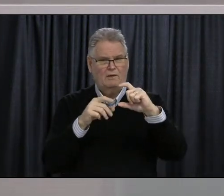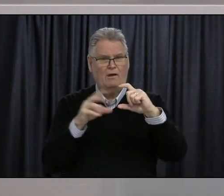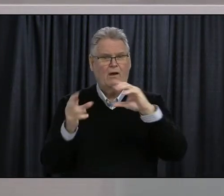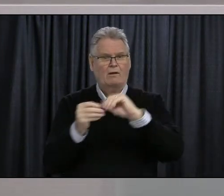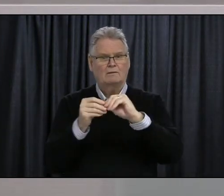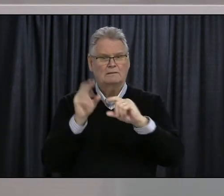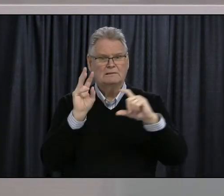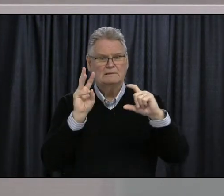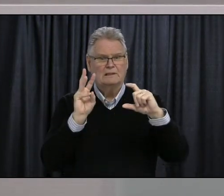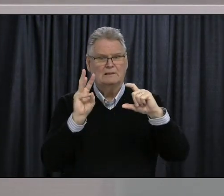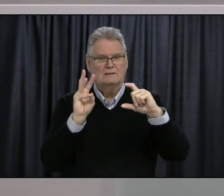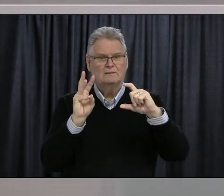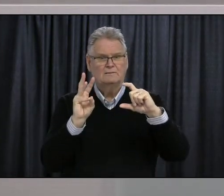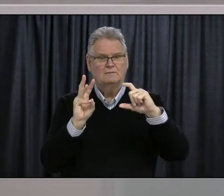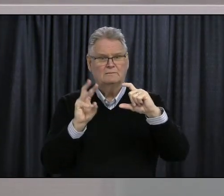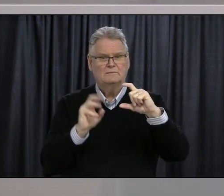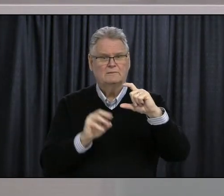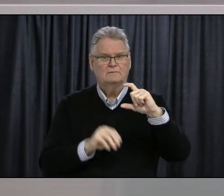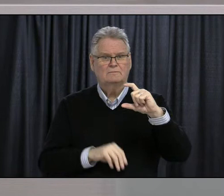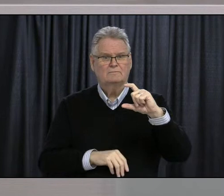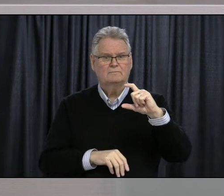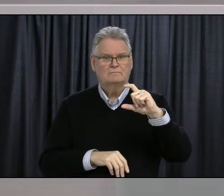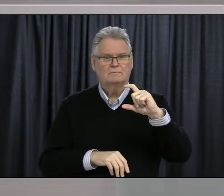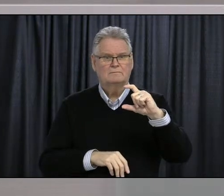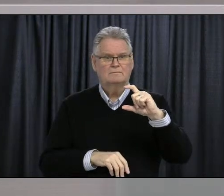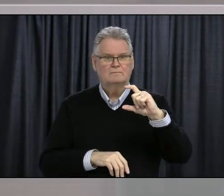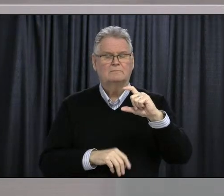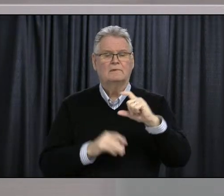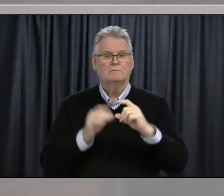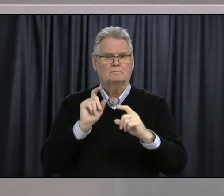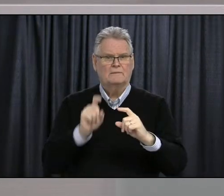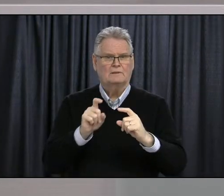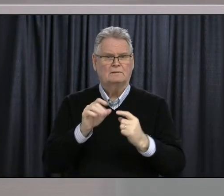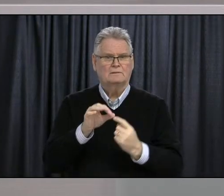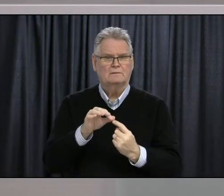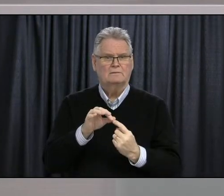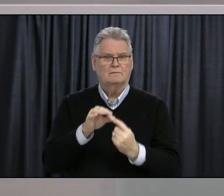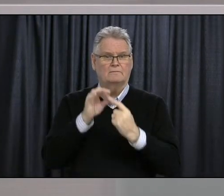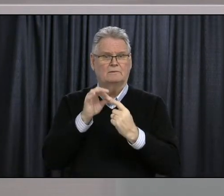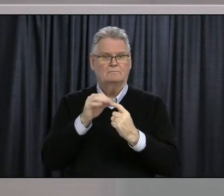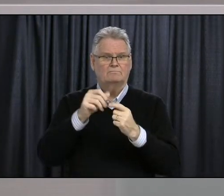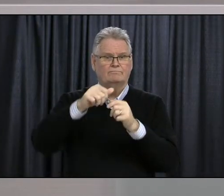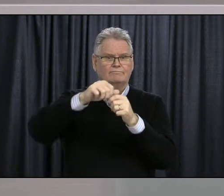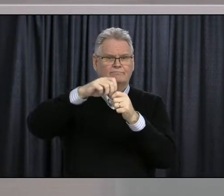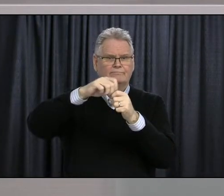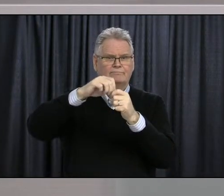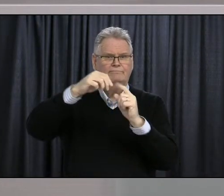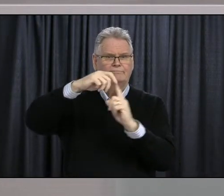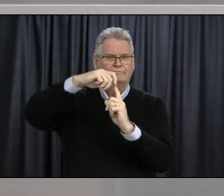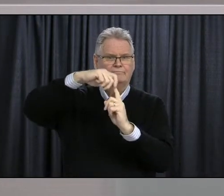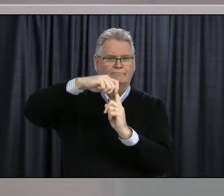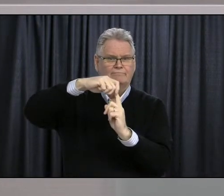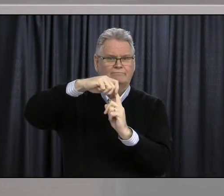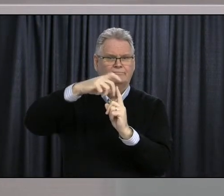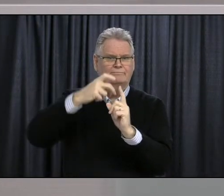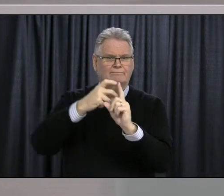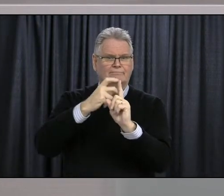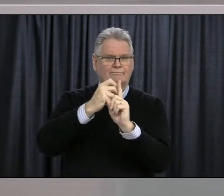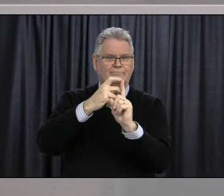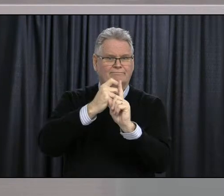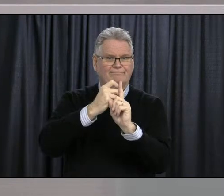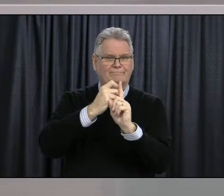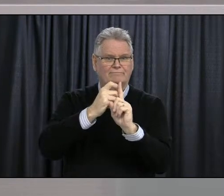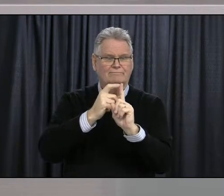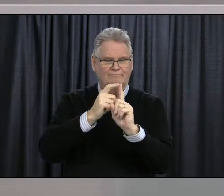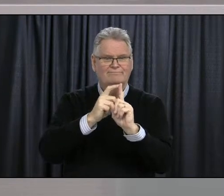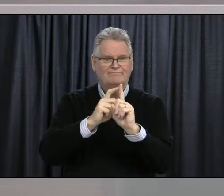And there are reports they may be in short supply. So if Pfizer does actually reduce its supply based on that principle, is